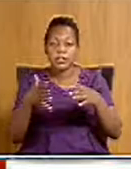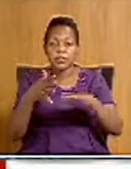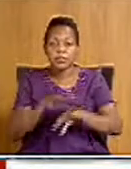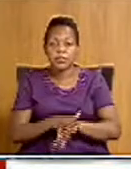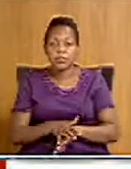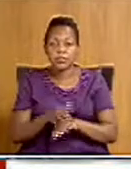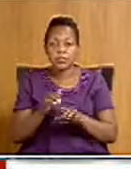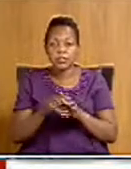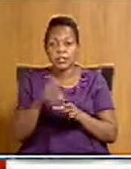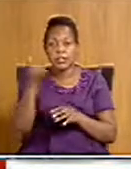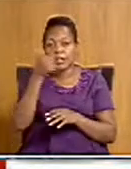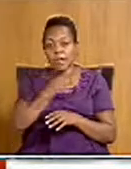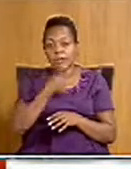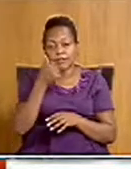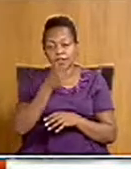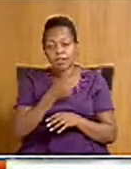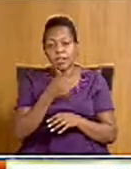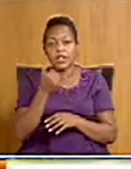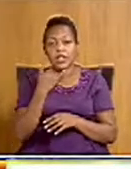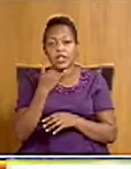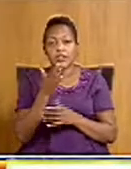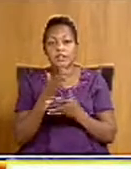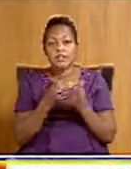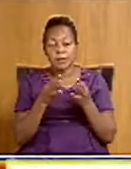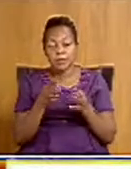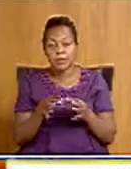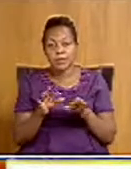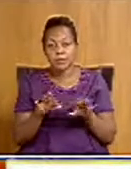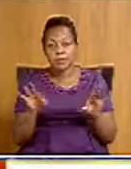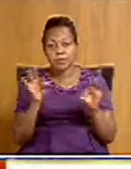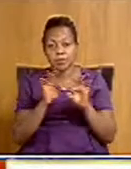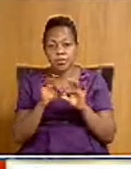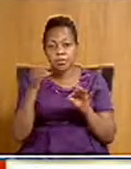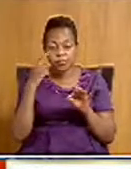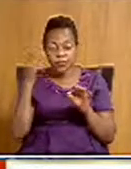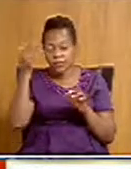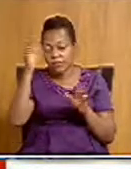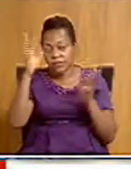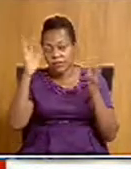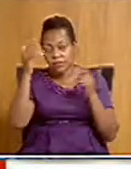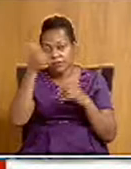Africa is a sine qua non of the success for Africa.